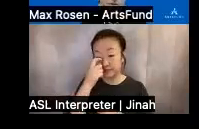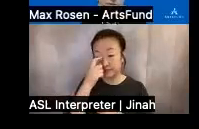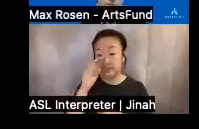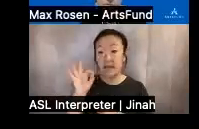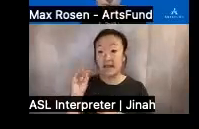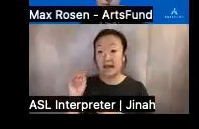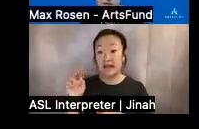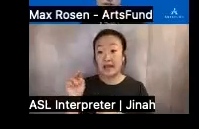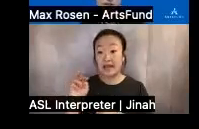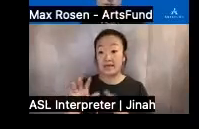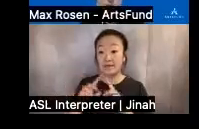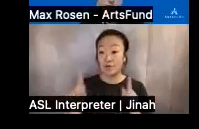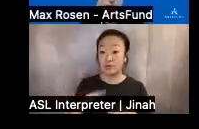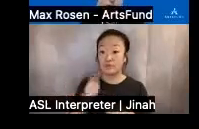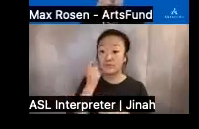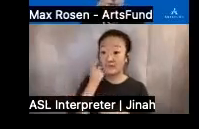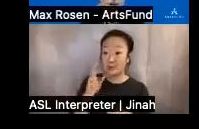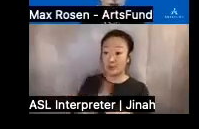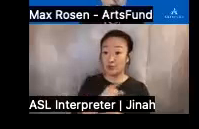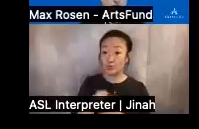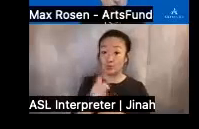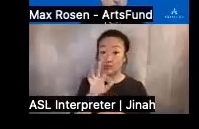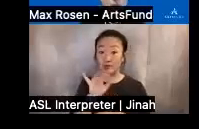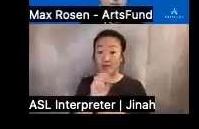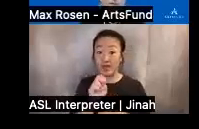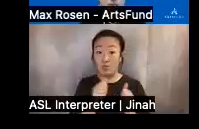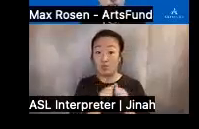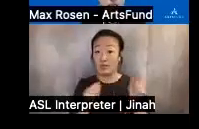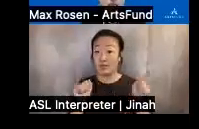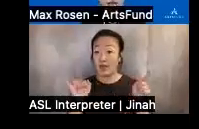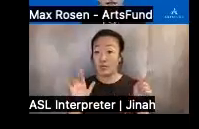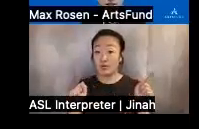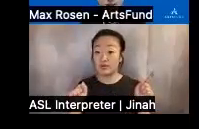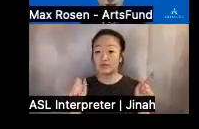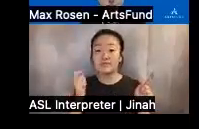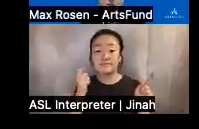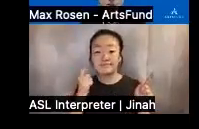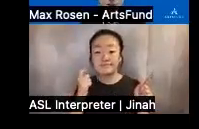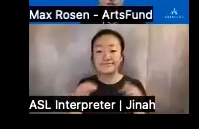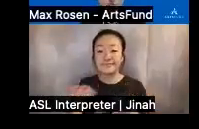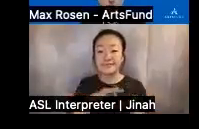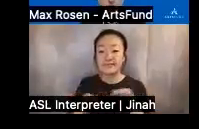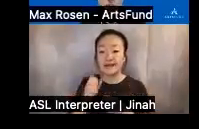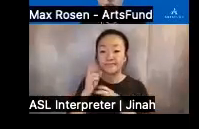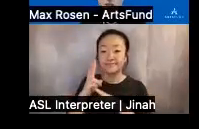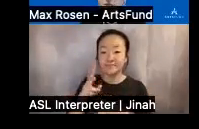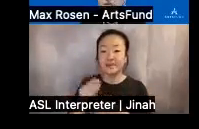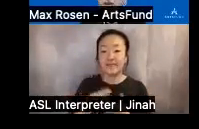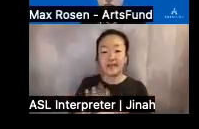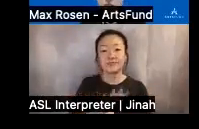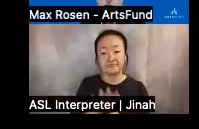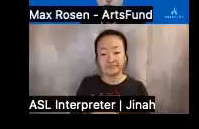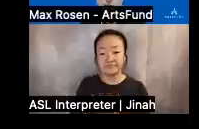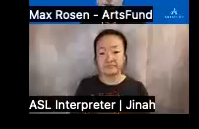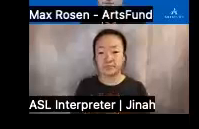So if you most recently used that form to file with the IRS, please instead upload financial documents. So